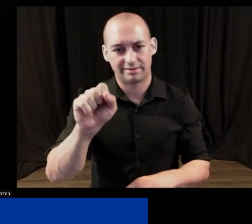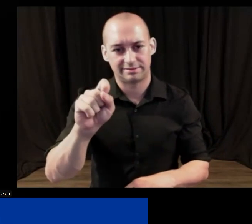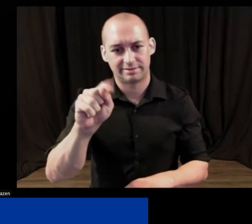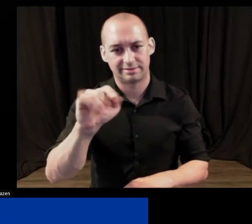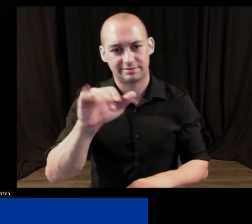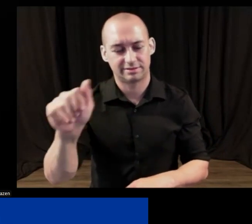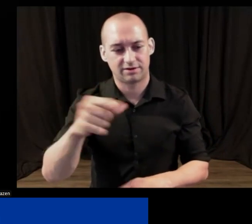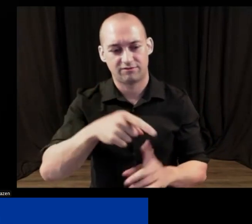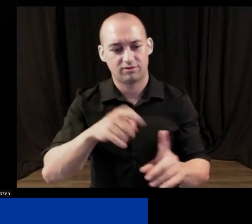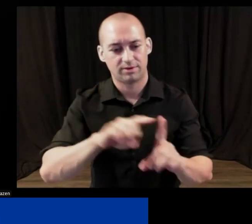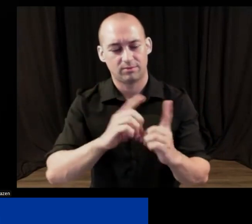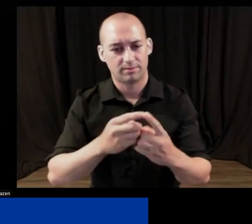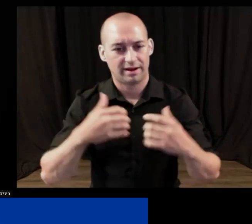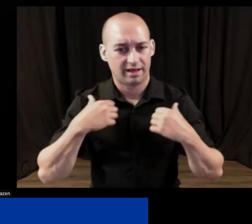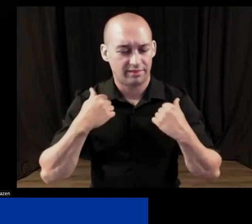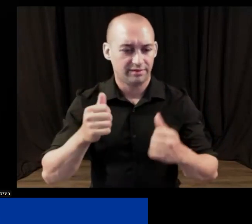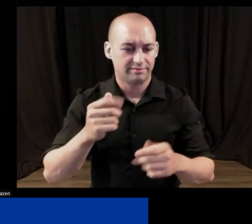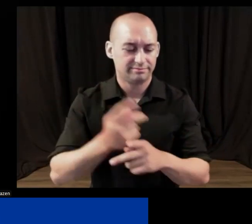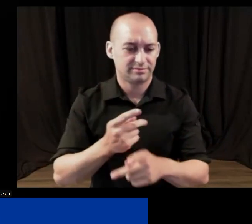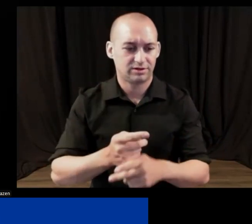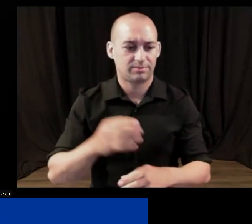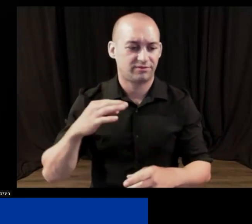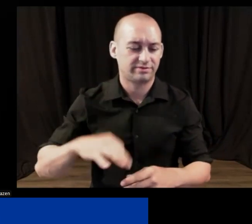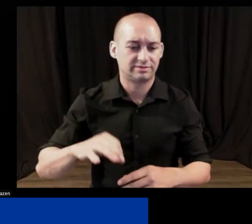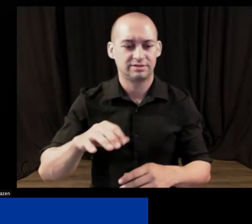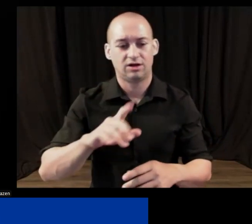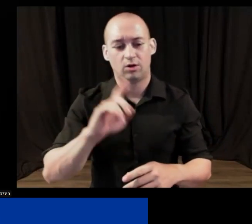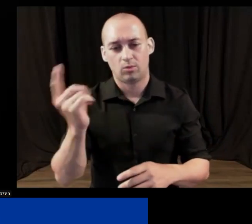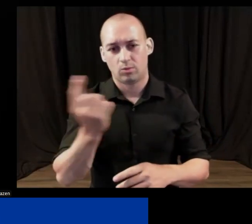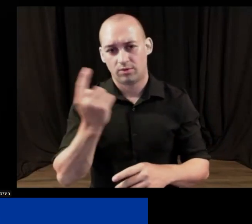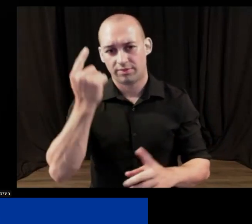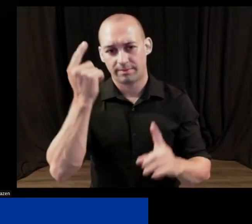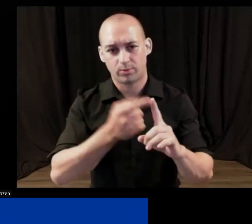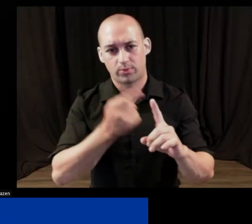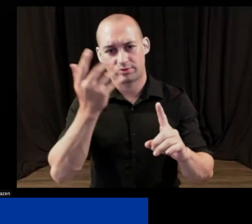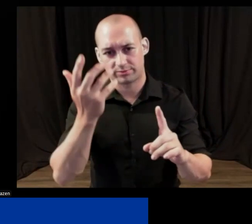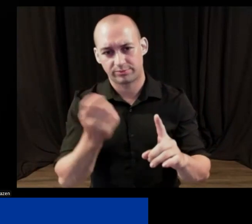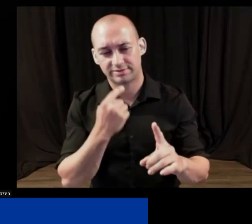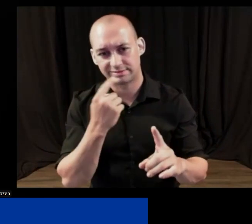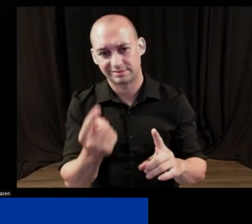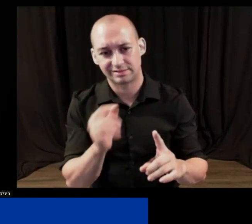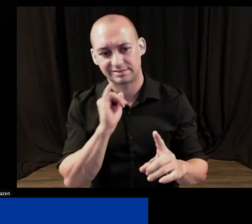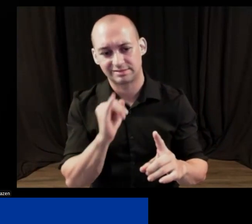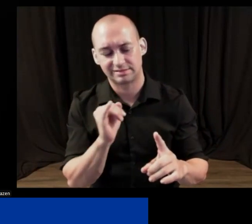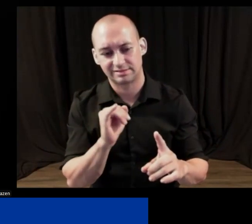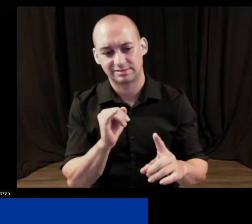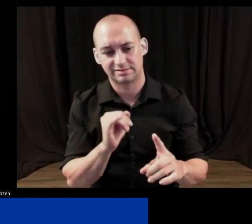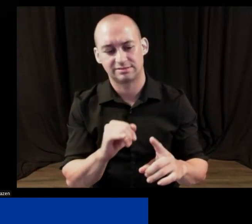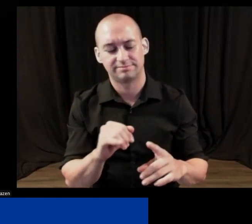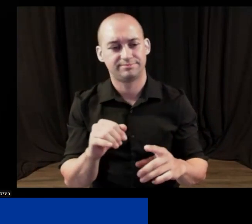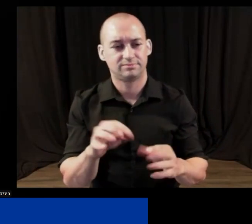that. I'll just, the only point I'll make is that to some degree, regardless